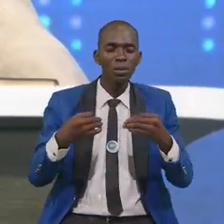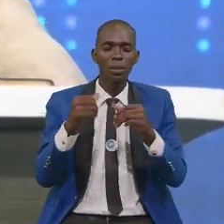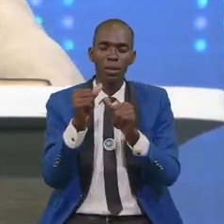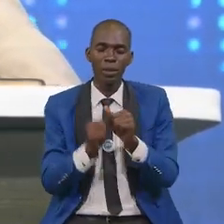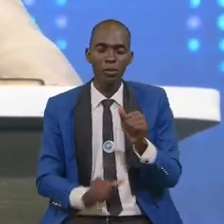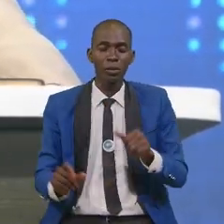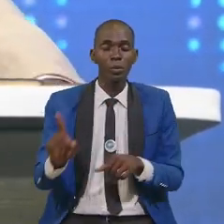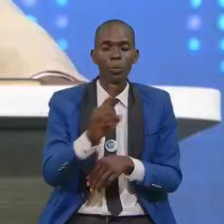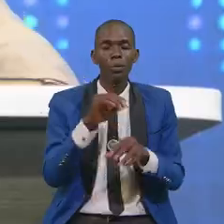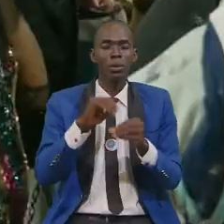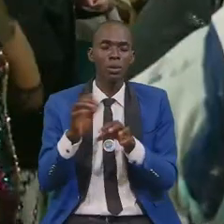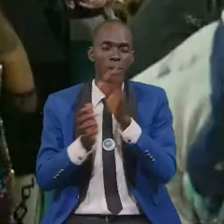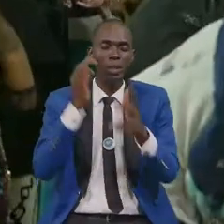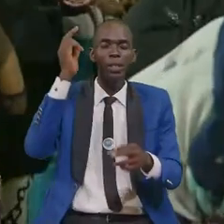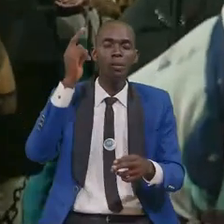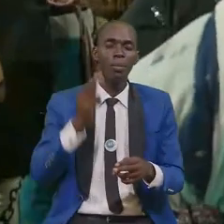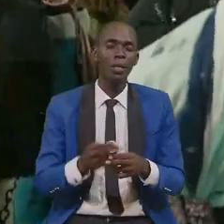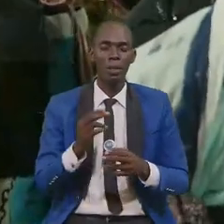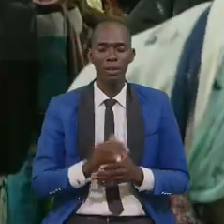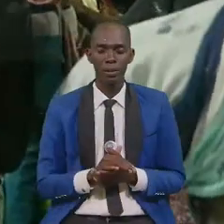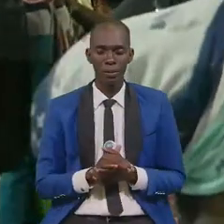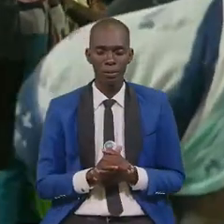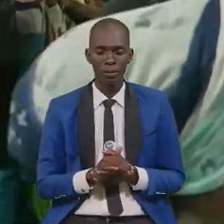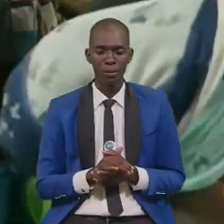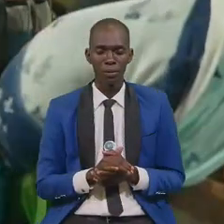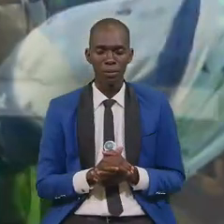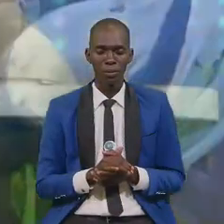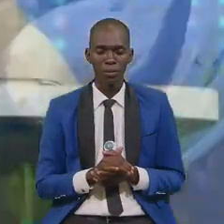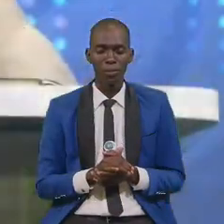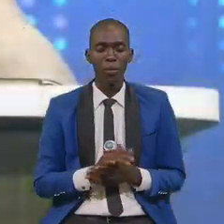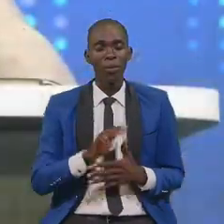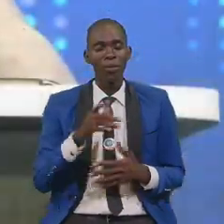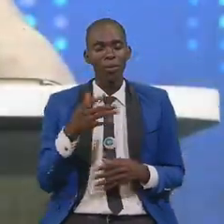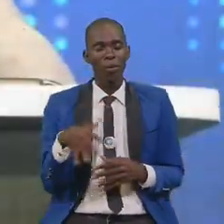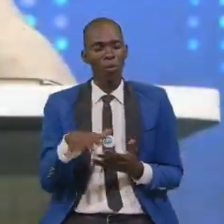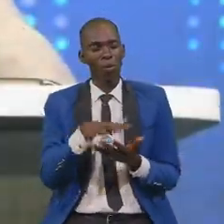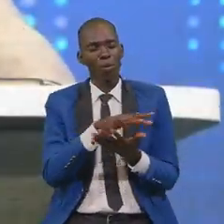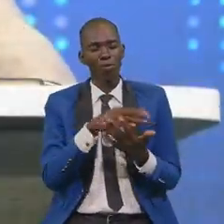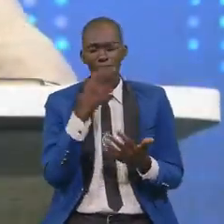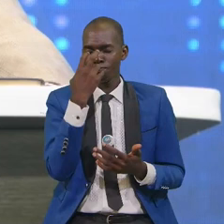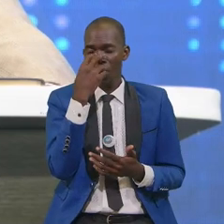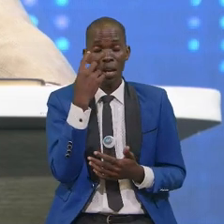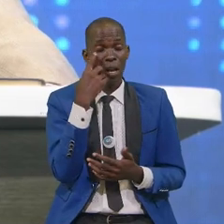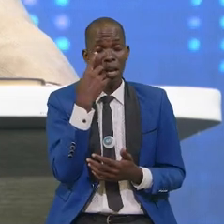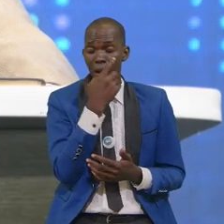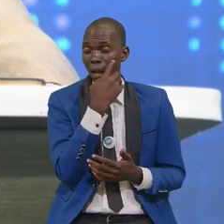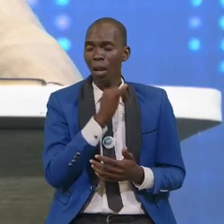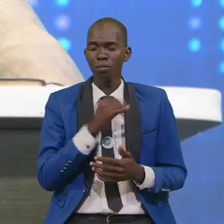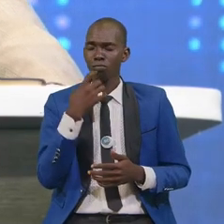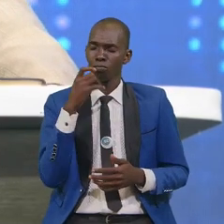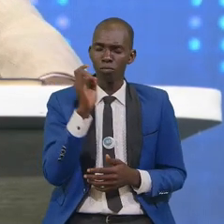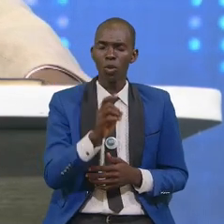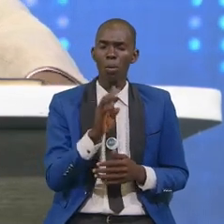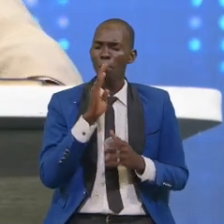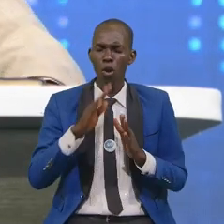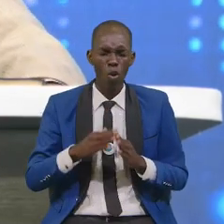in Jesus' name. Those blind eyes, I command you, be